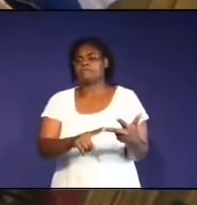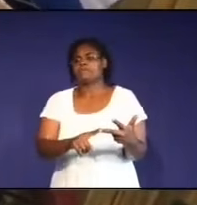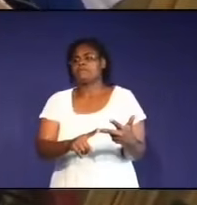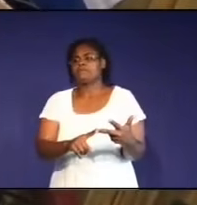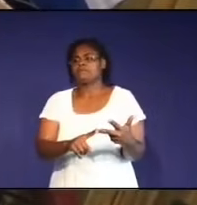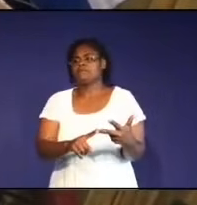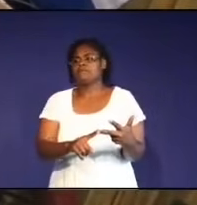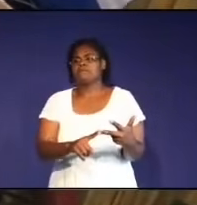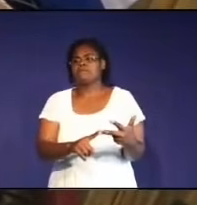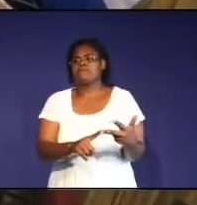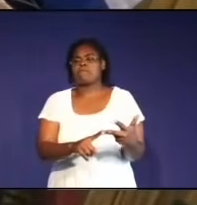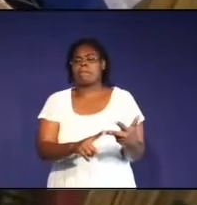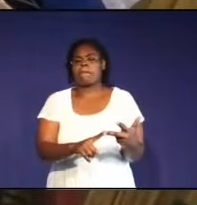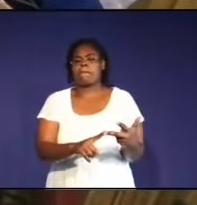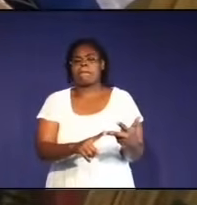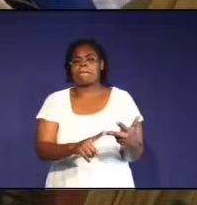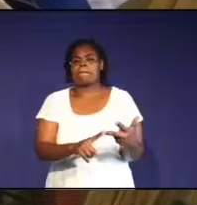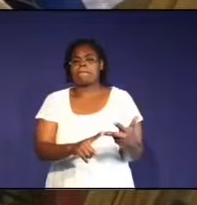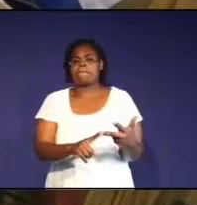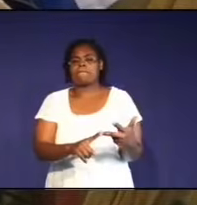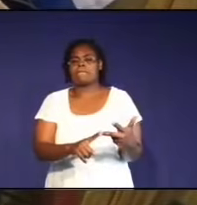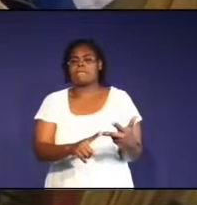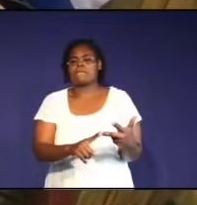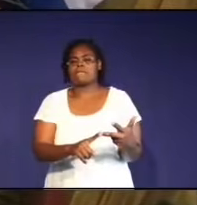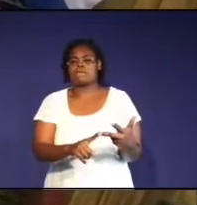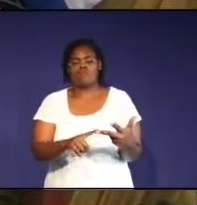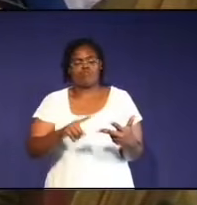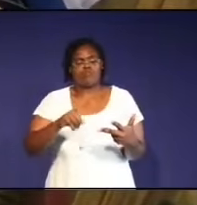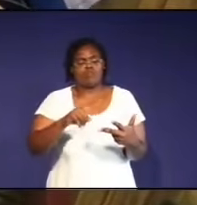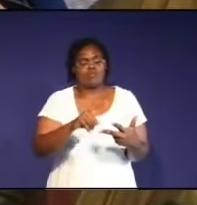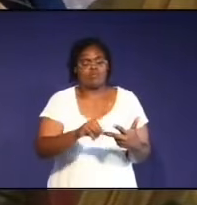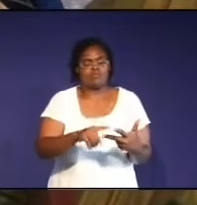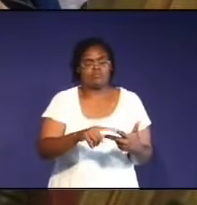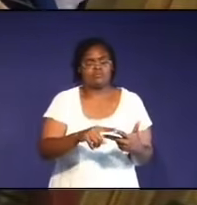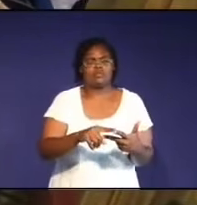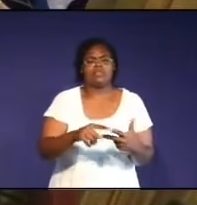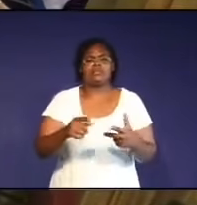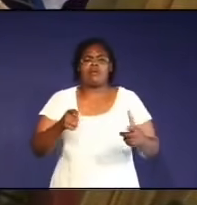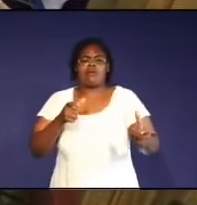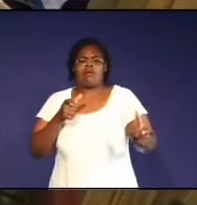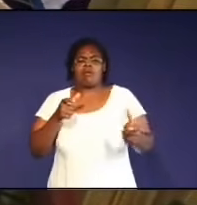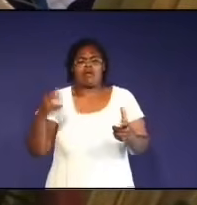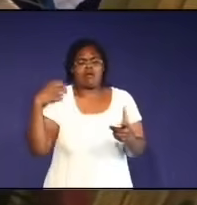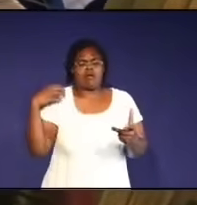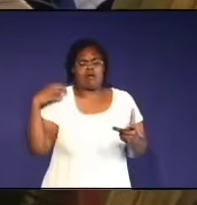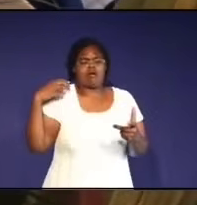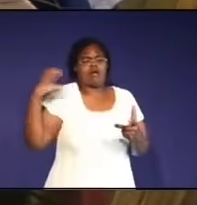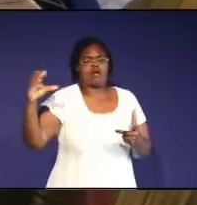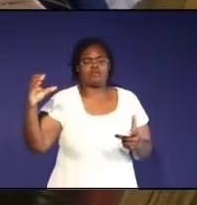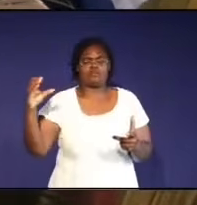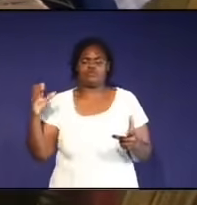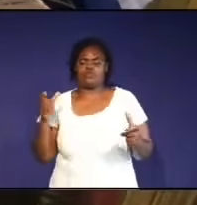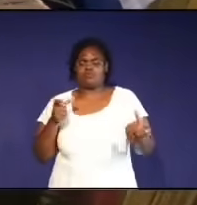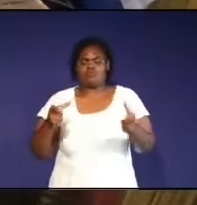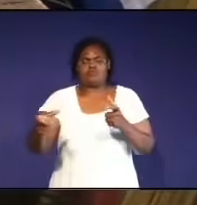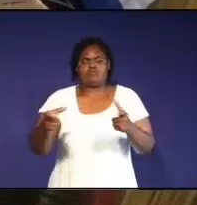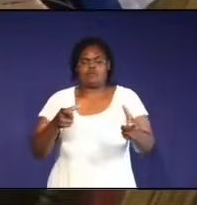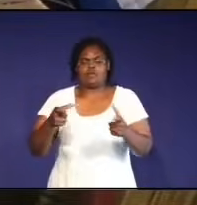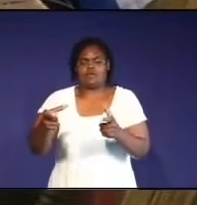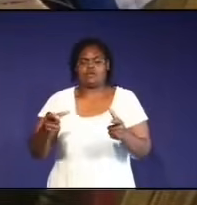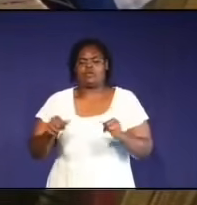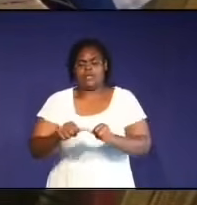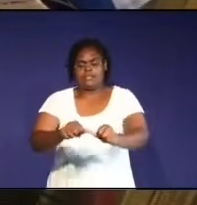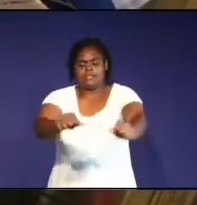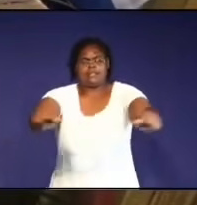It has got to say the extent of his authority, his office, his position, and his